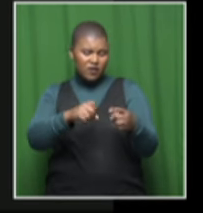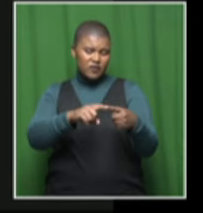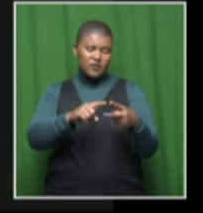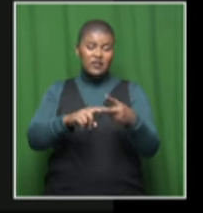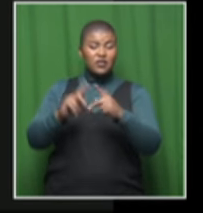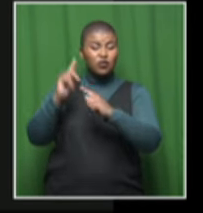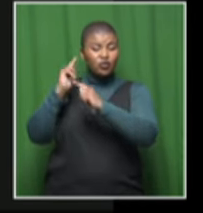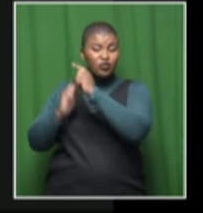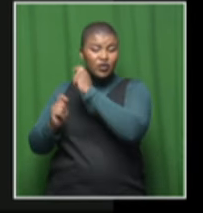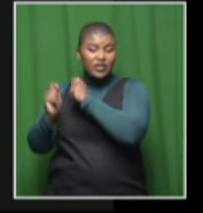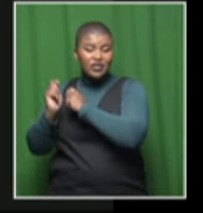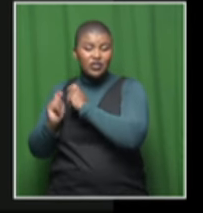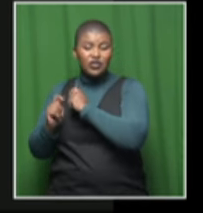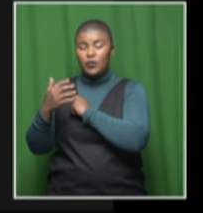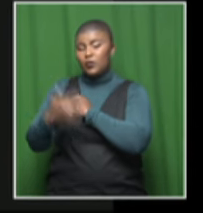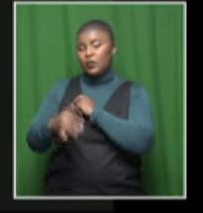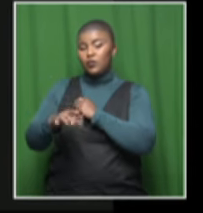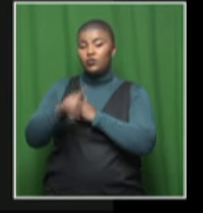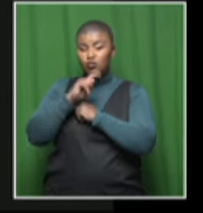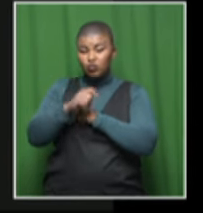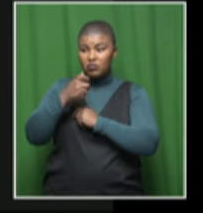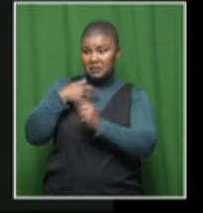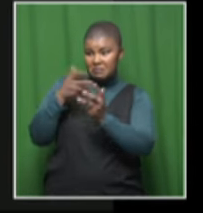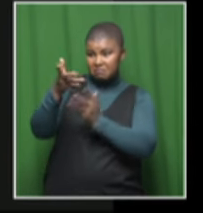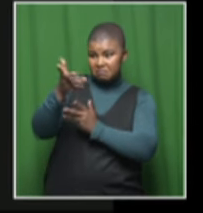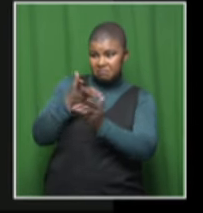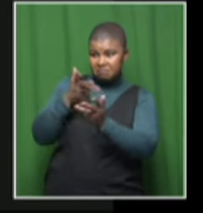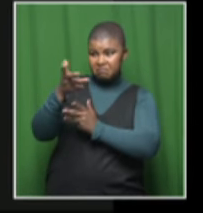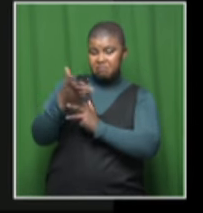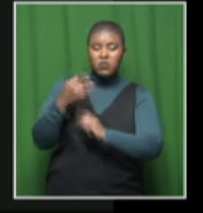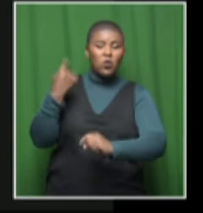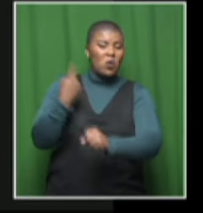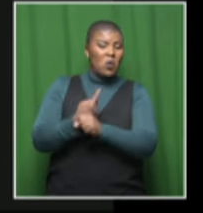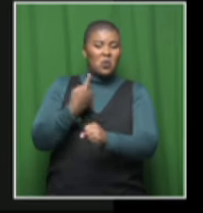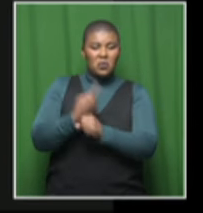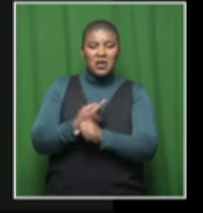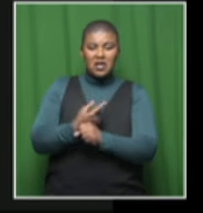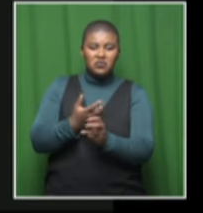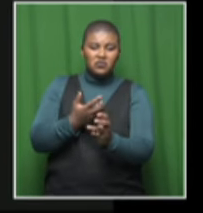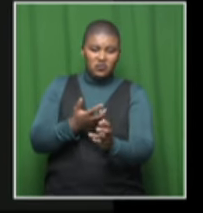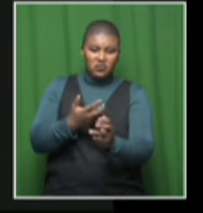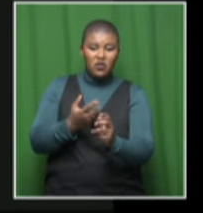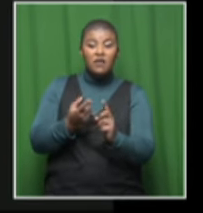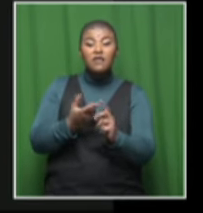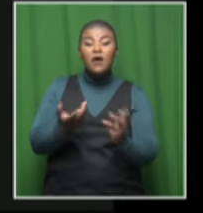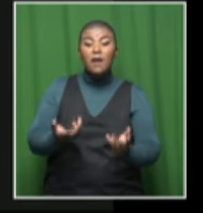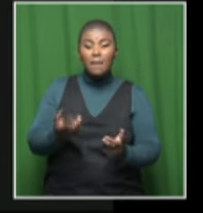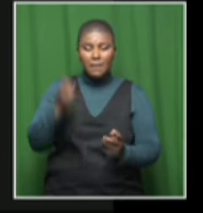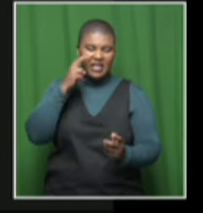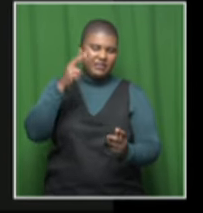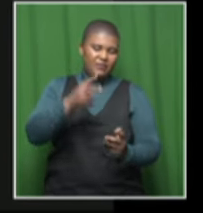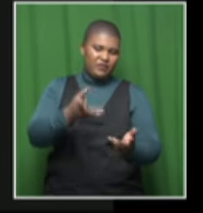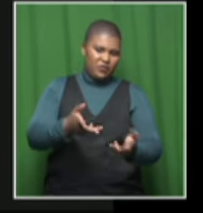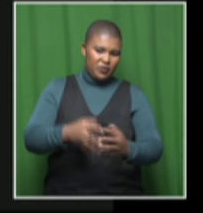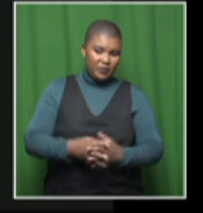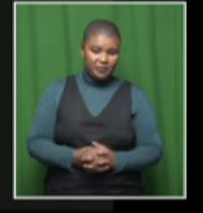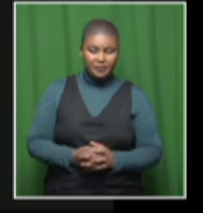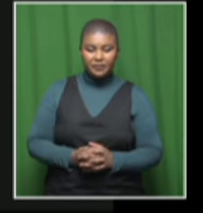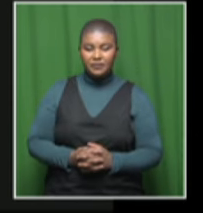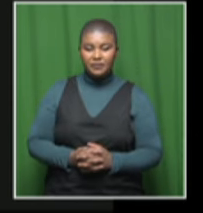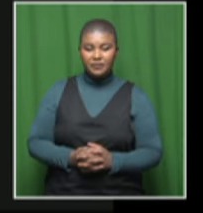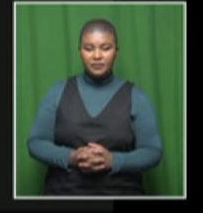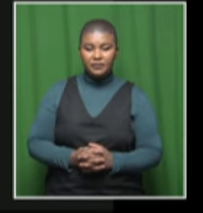tradition. And so our interaction was really from that perspective.